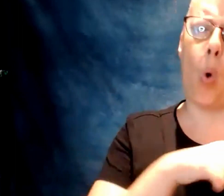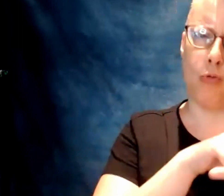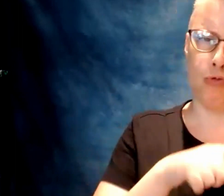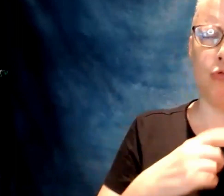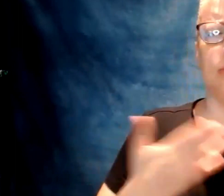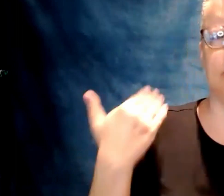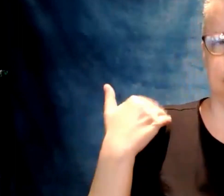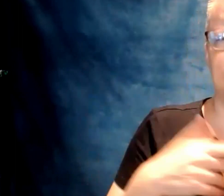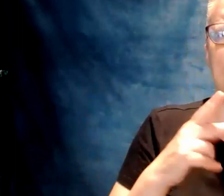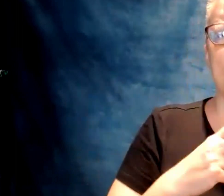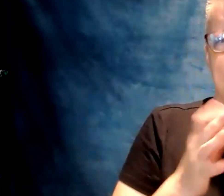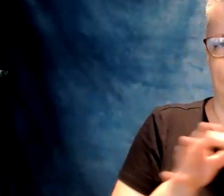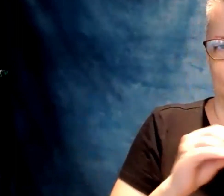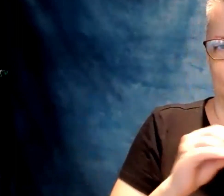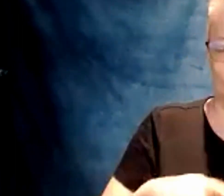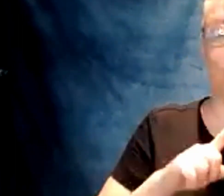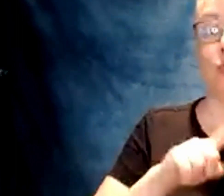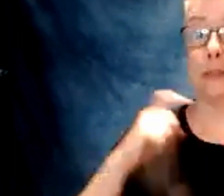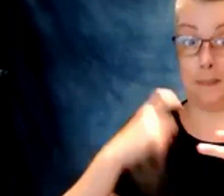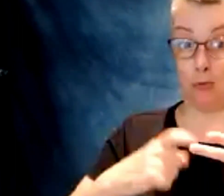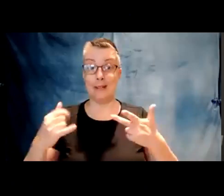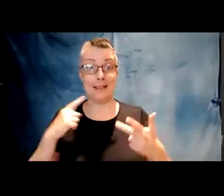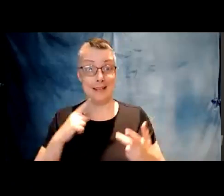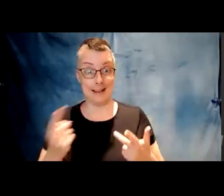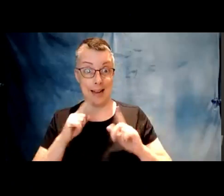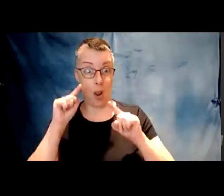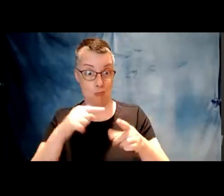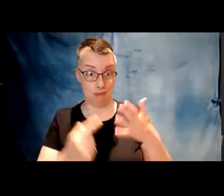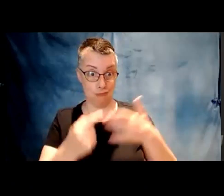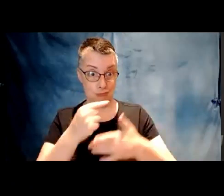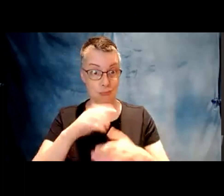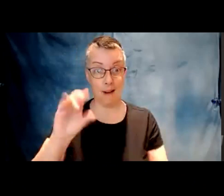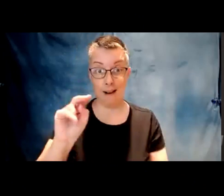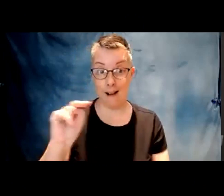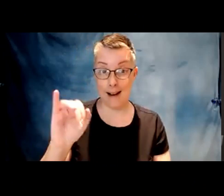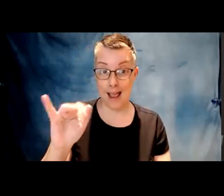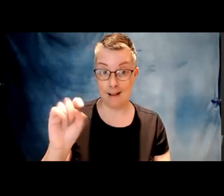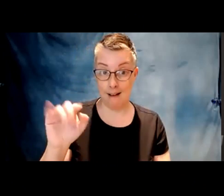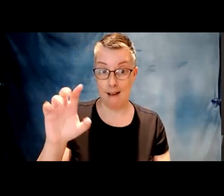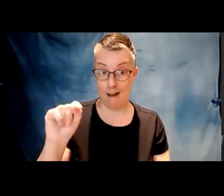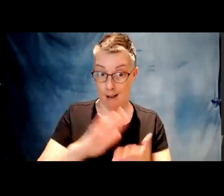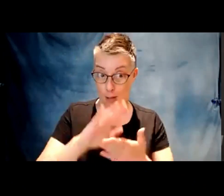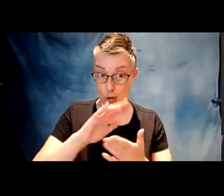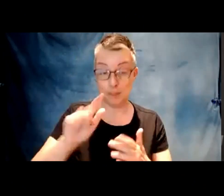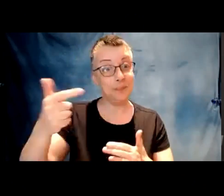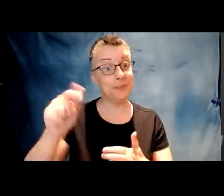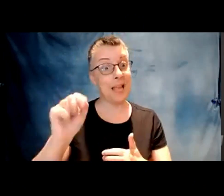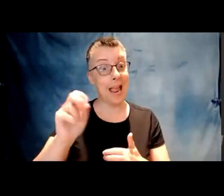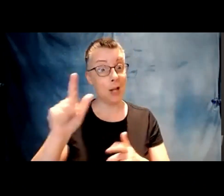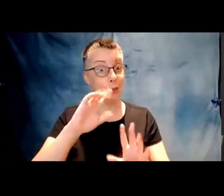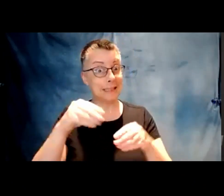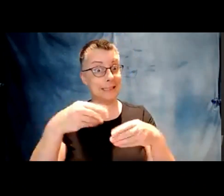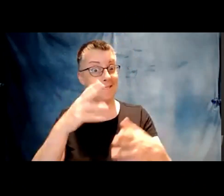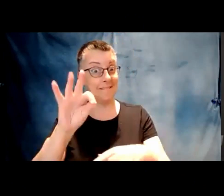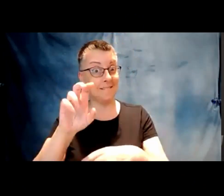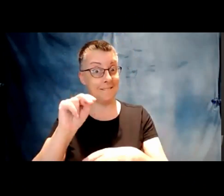Spanish, and she currently attends Connecticut College. But now I'm going to turn it over to Angel to give a fun fact about himself. Then